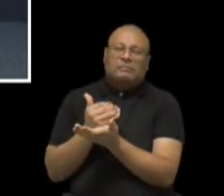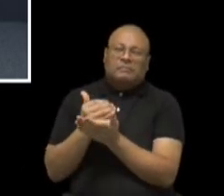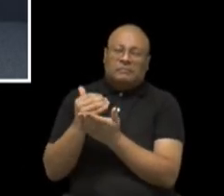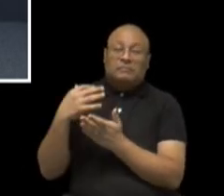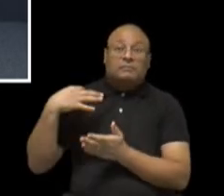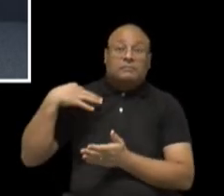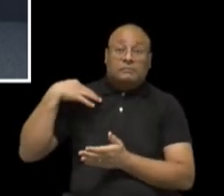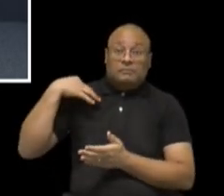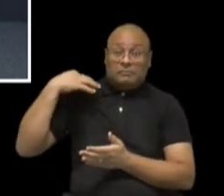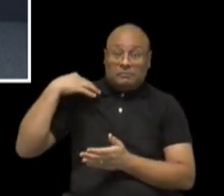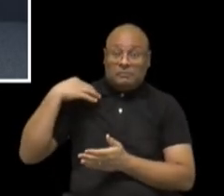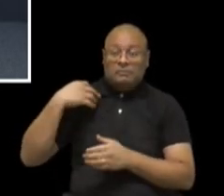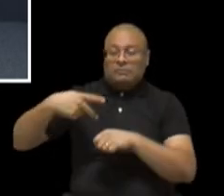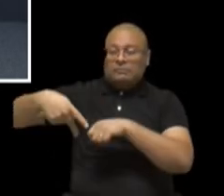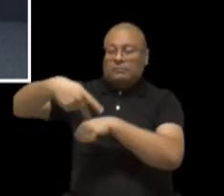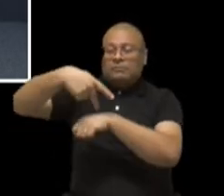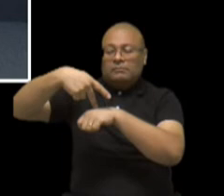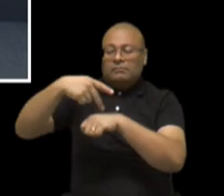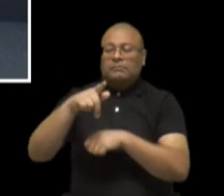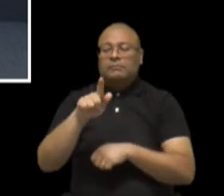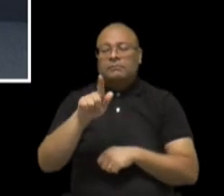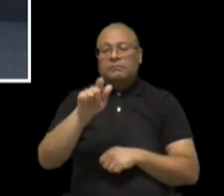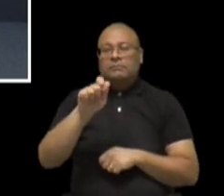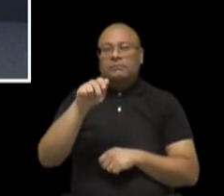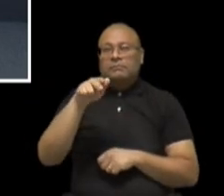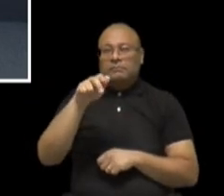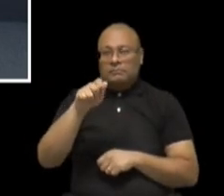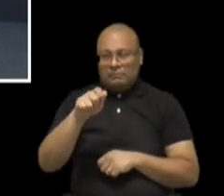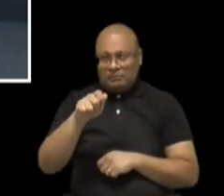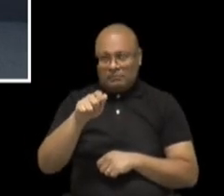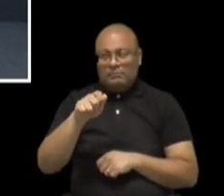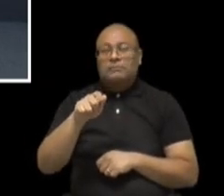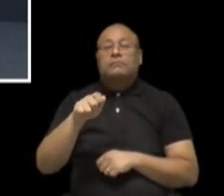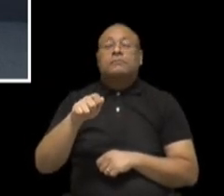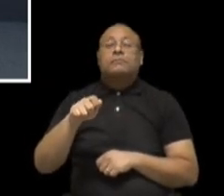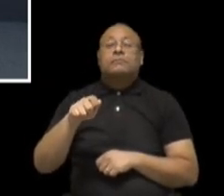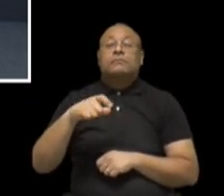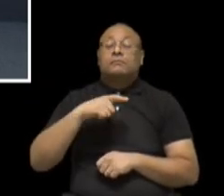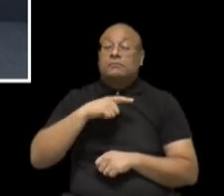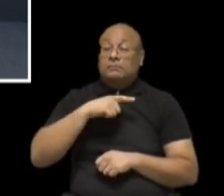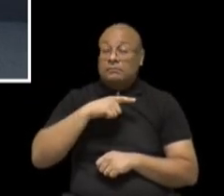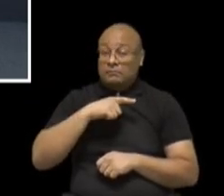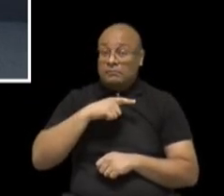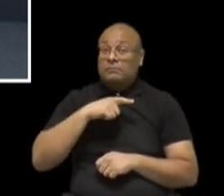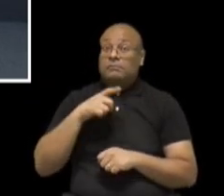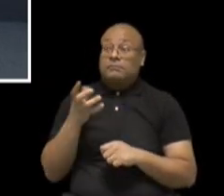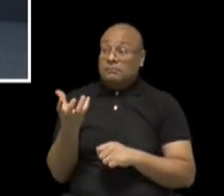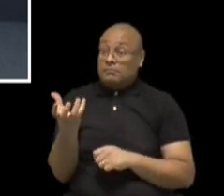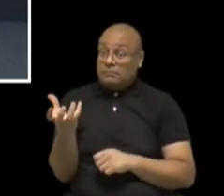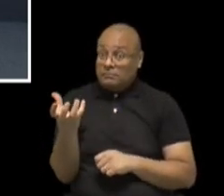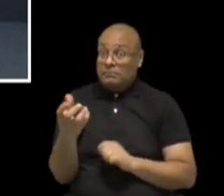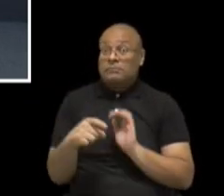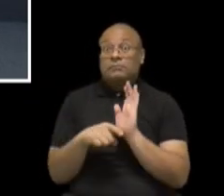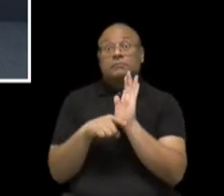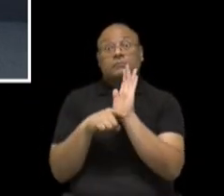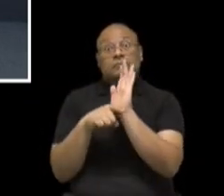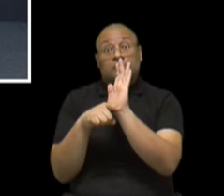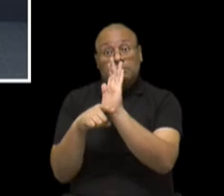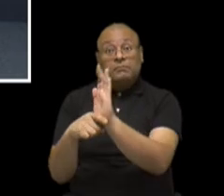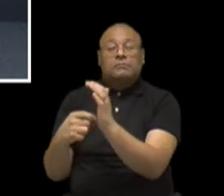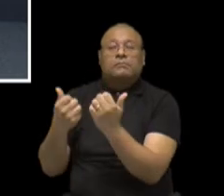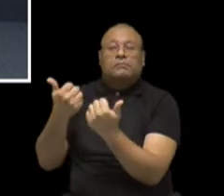volunteering in Ghana, I became its Italian president. It's a nonprofit that